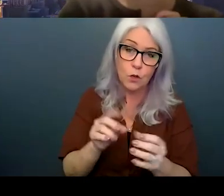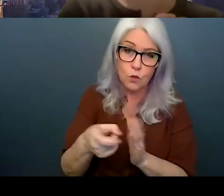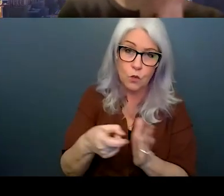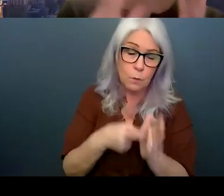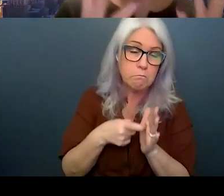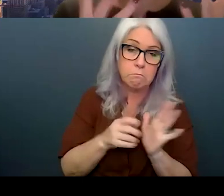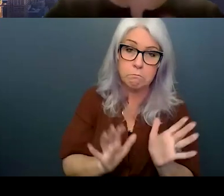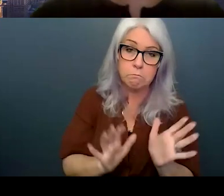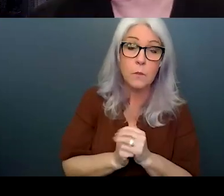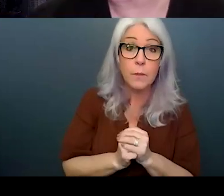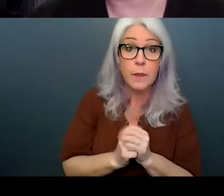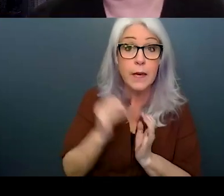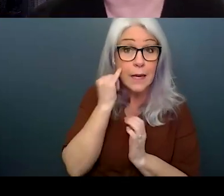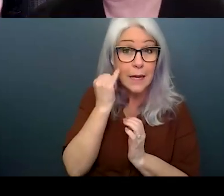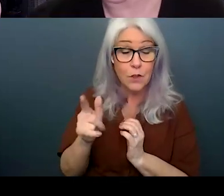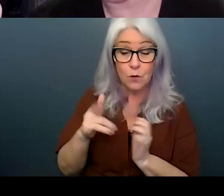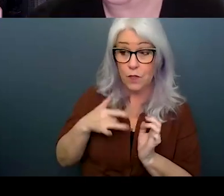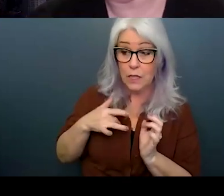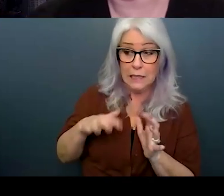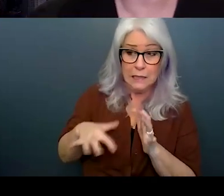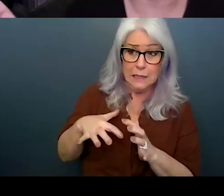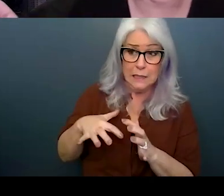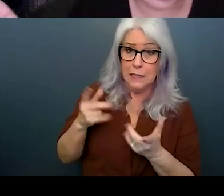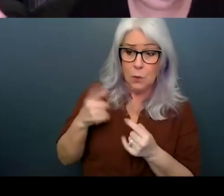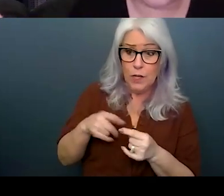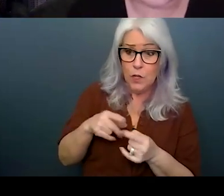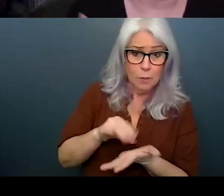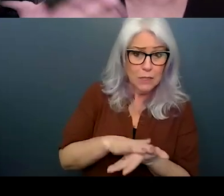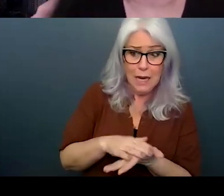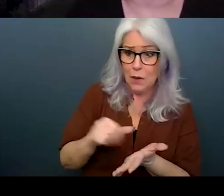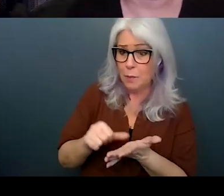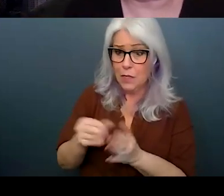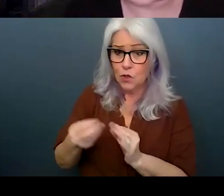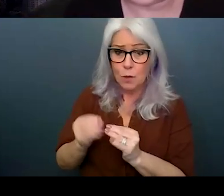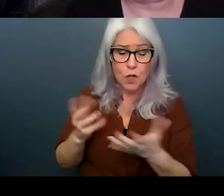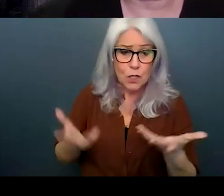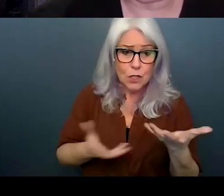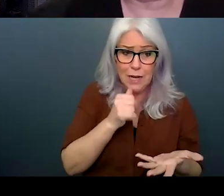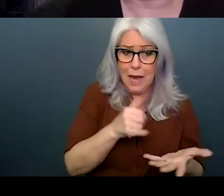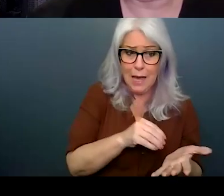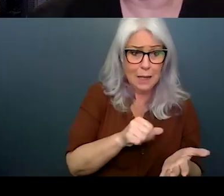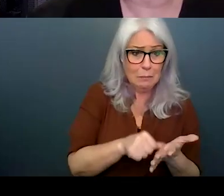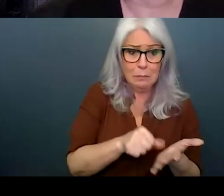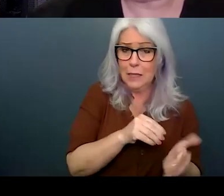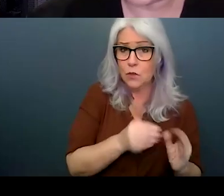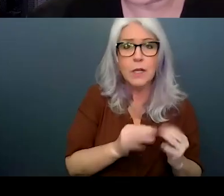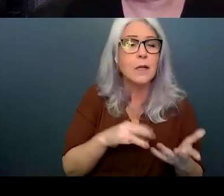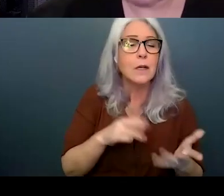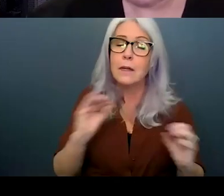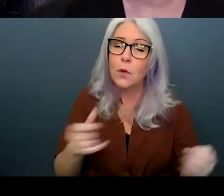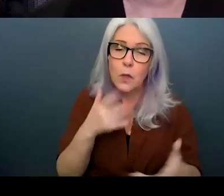hmm. I was just So going to say, if you're nervous, you're like, when do I need a page number? When do I not need one? No one will be mad at you for putting a page number